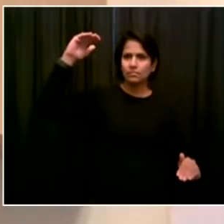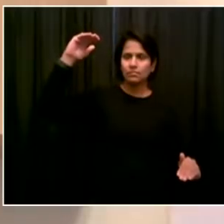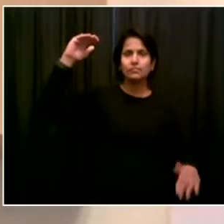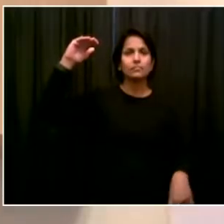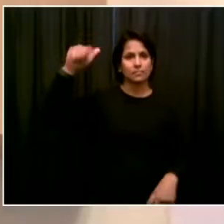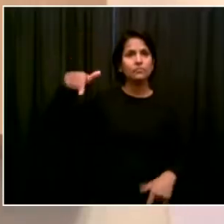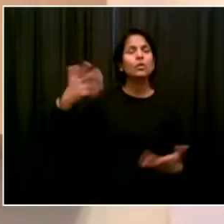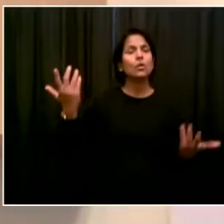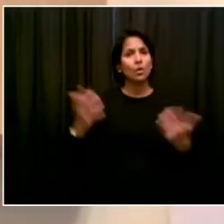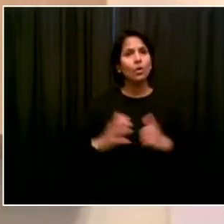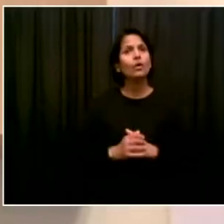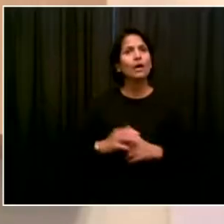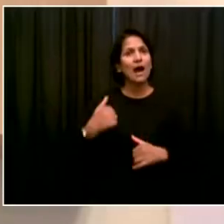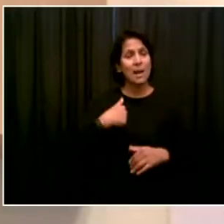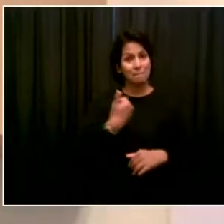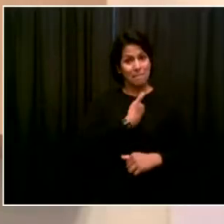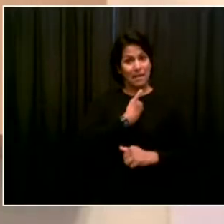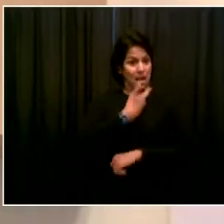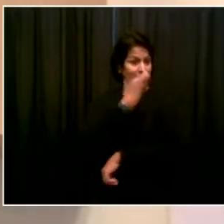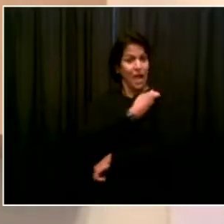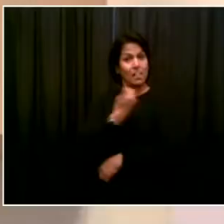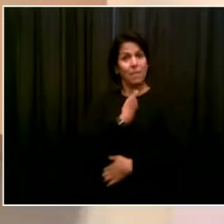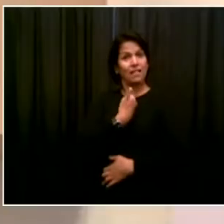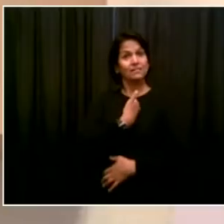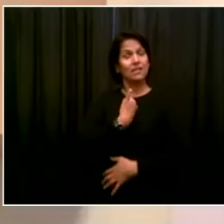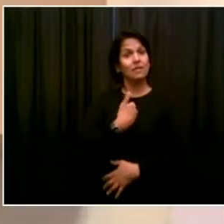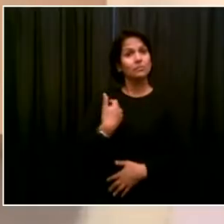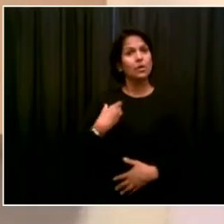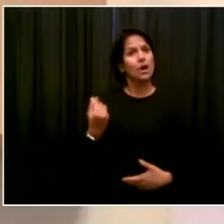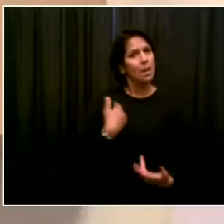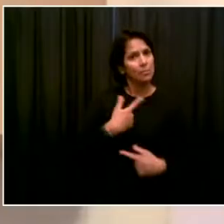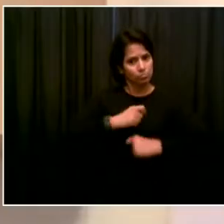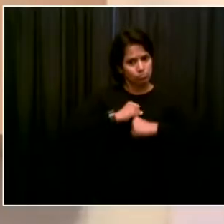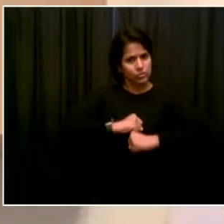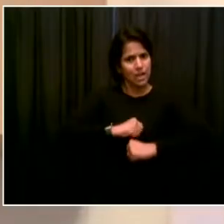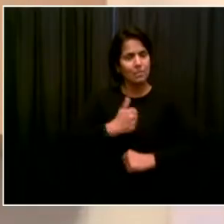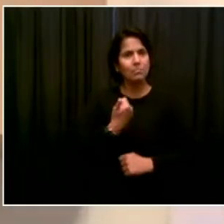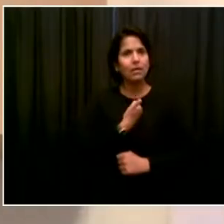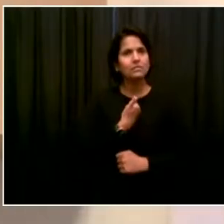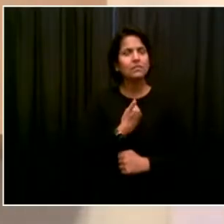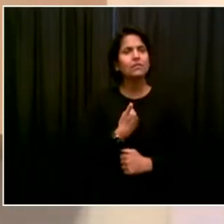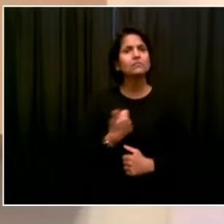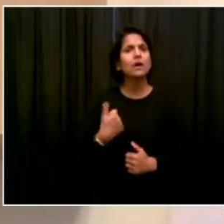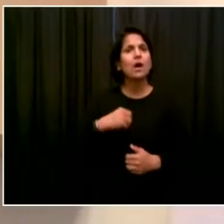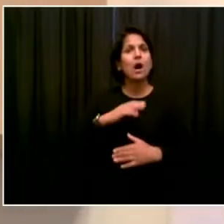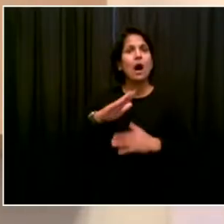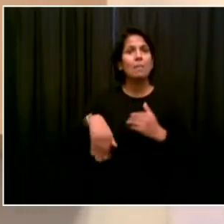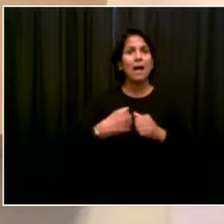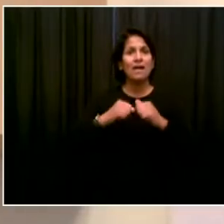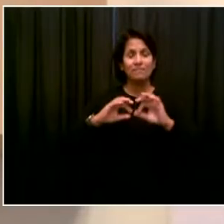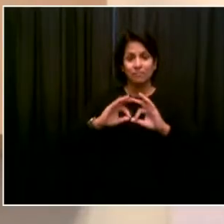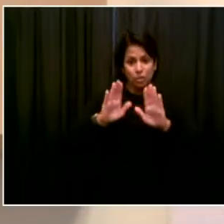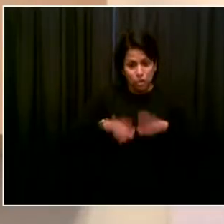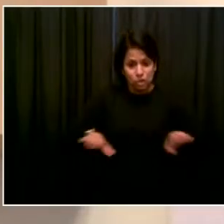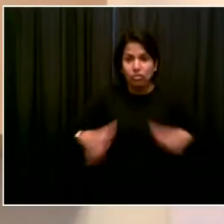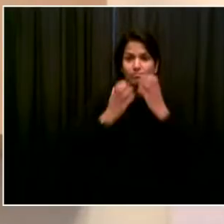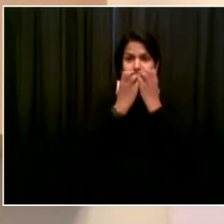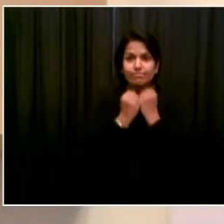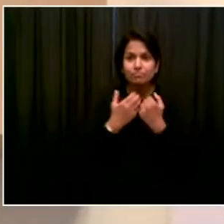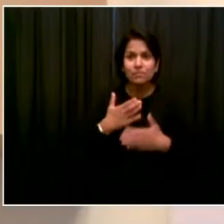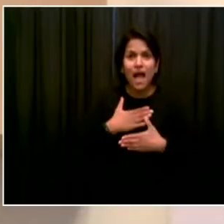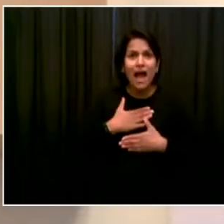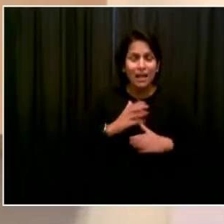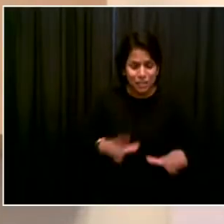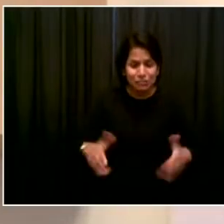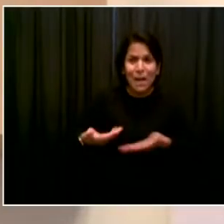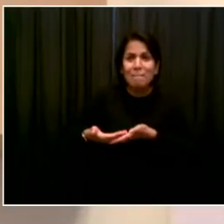protects those like my children who can't get vaccinated, but laugh and want to be at school and want to play. Protects my parents who are in their 70s